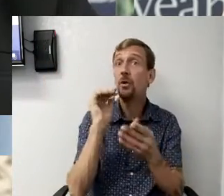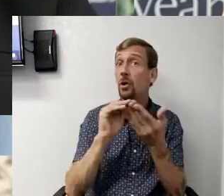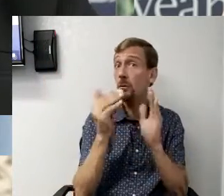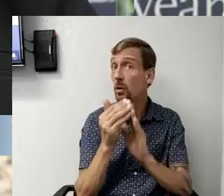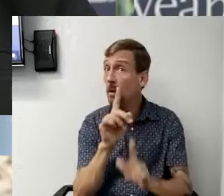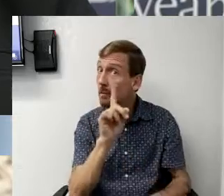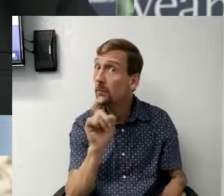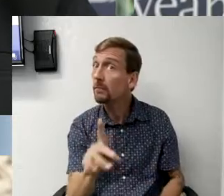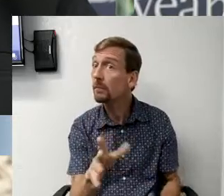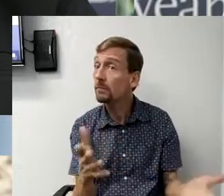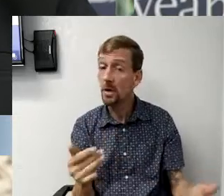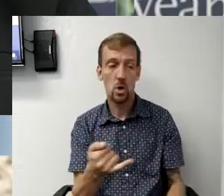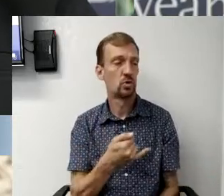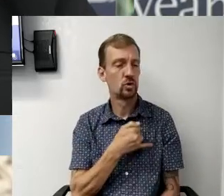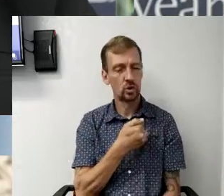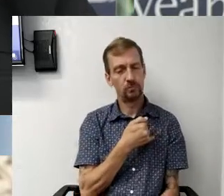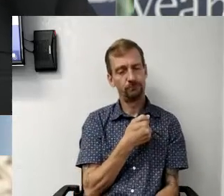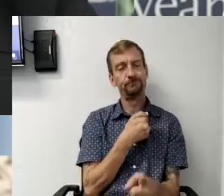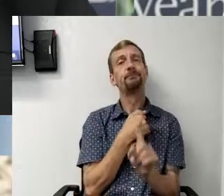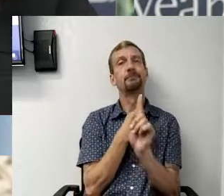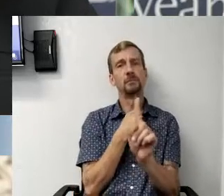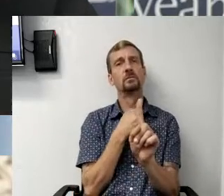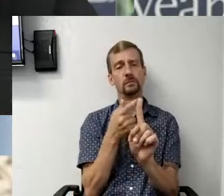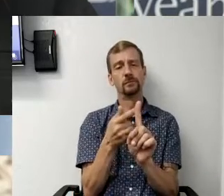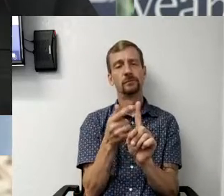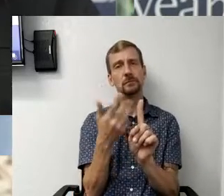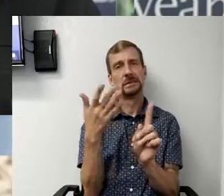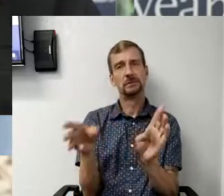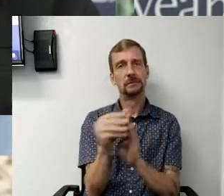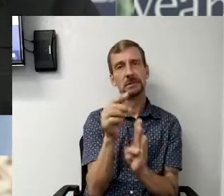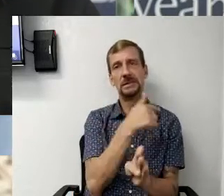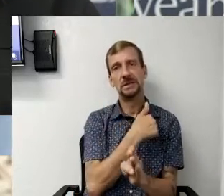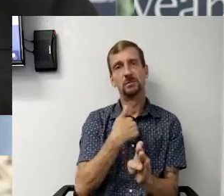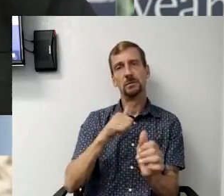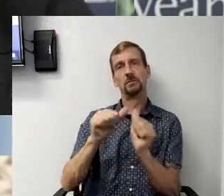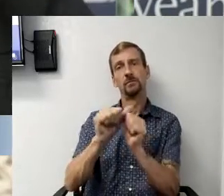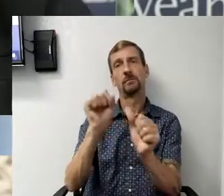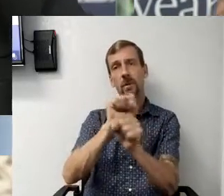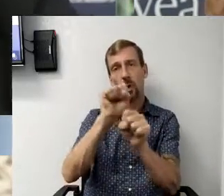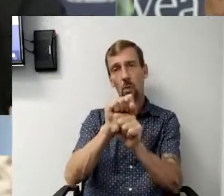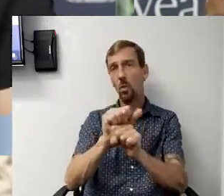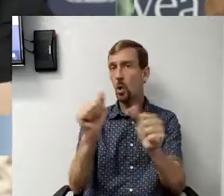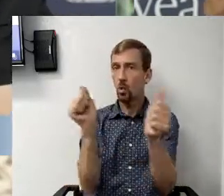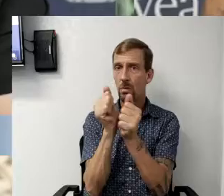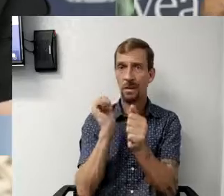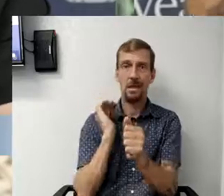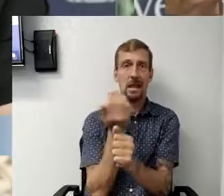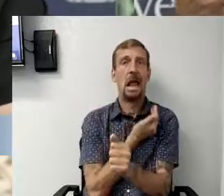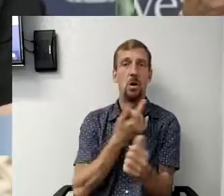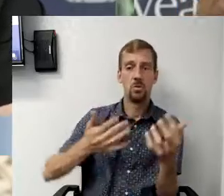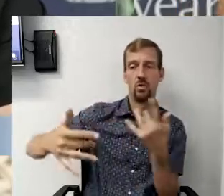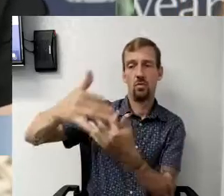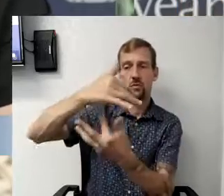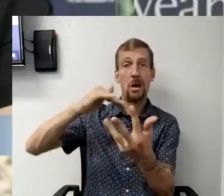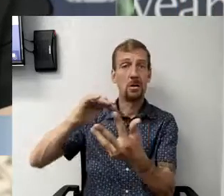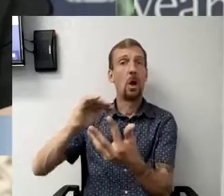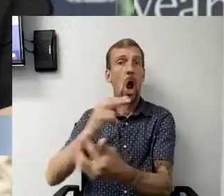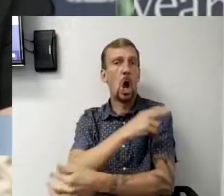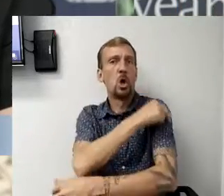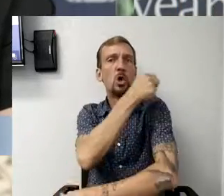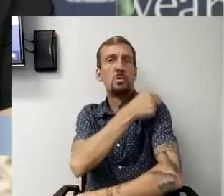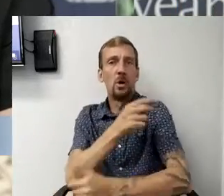community? I might add one thing. We continue to work very closely with our surrounding hospitals, larger organizations,